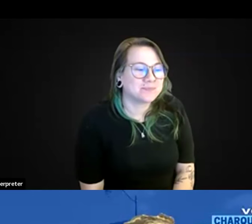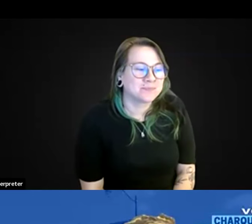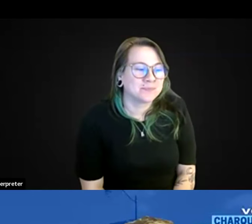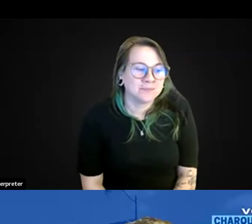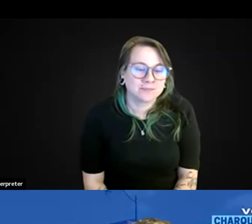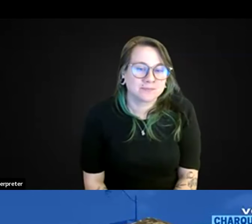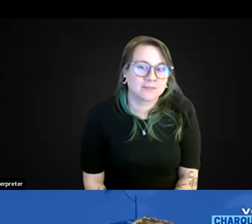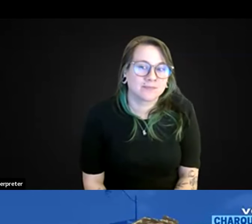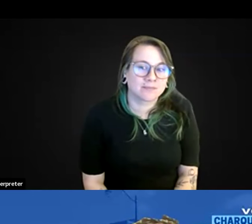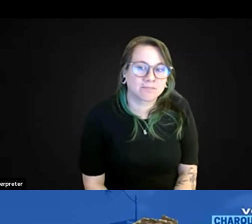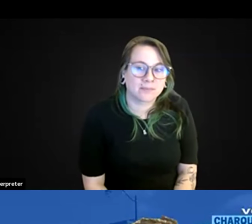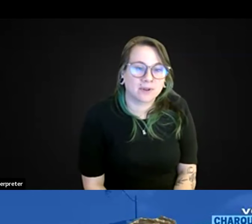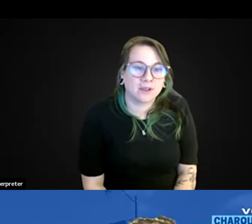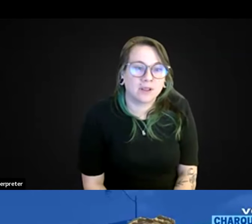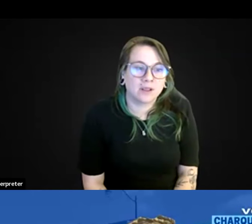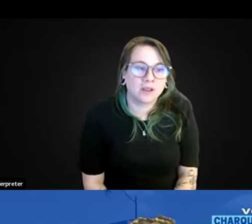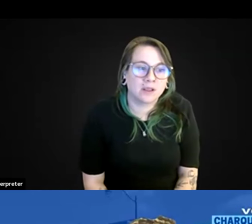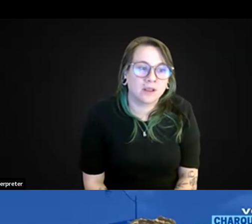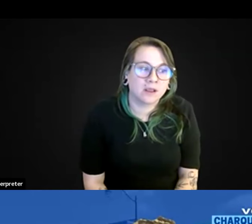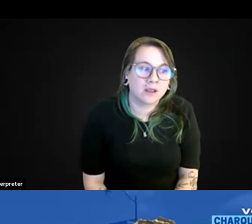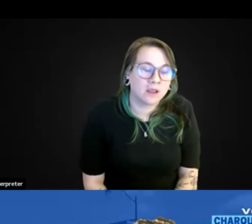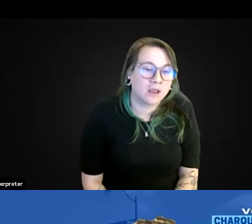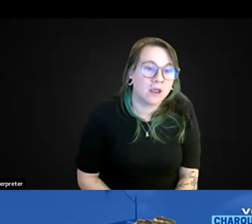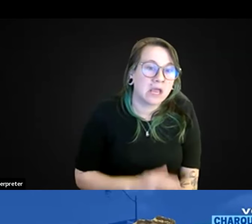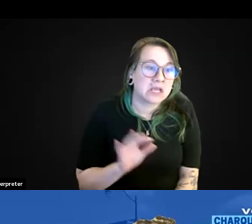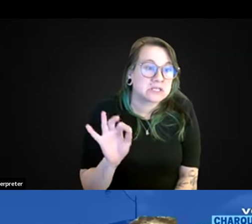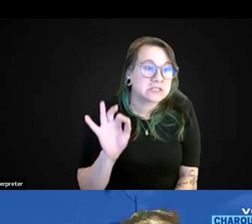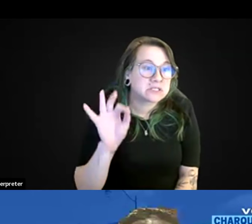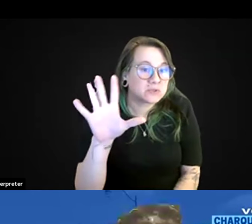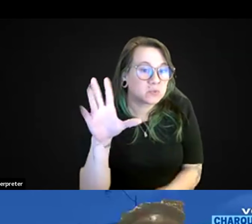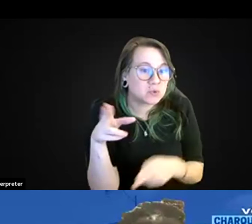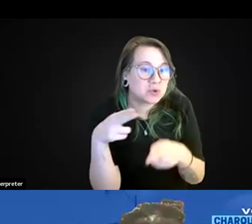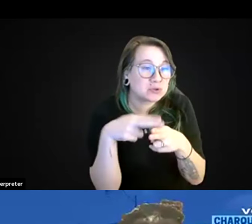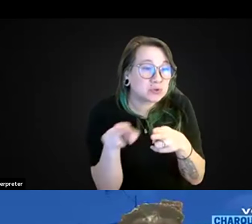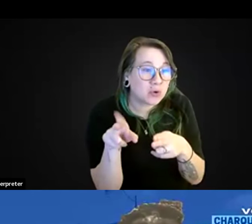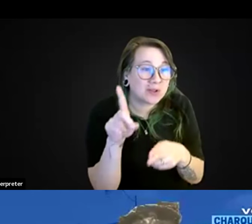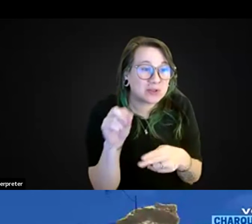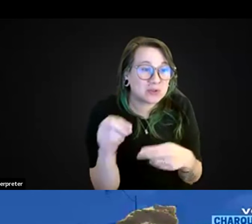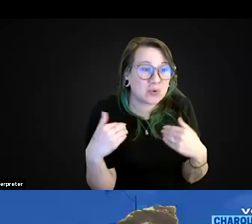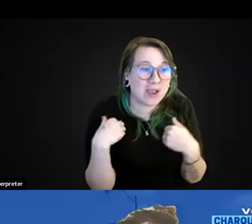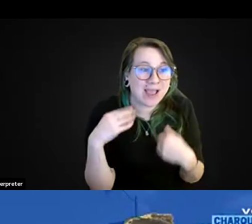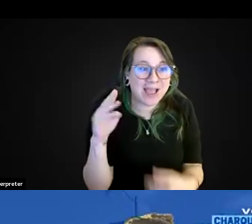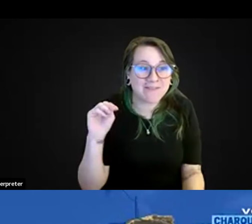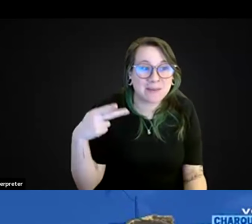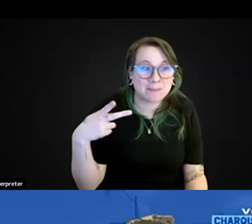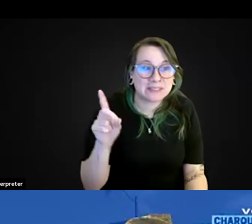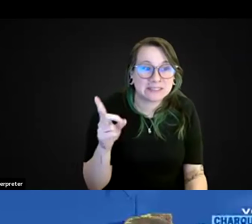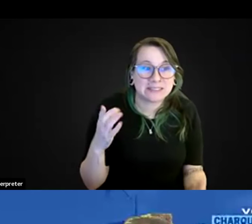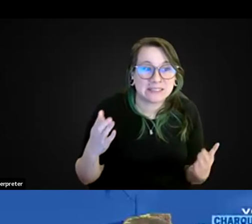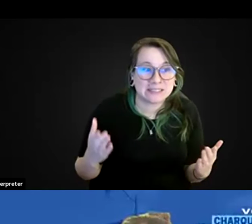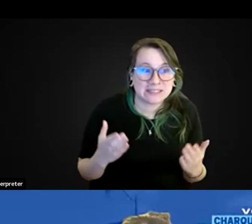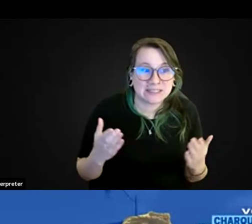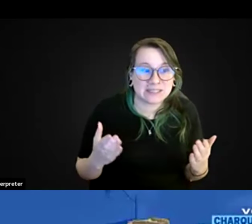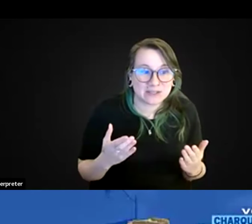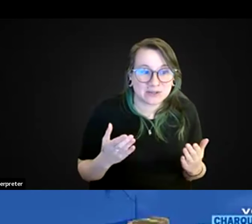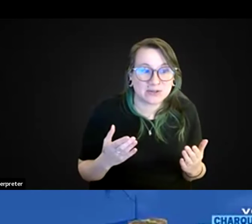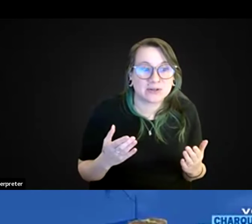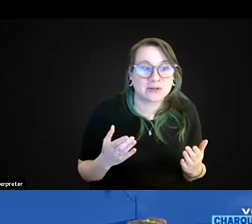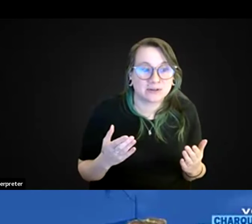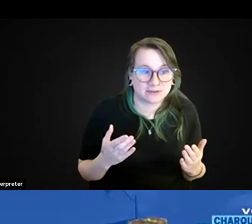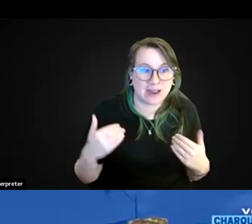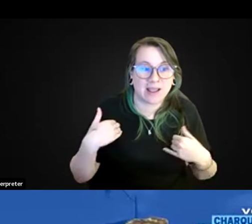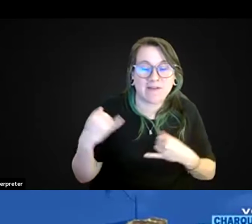Okay, so with that being And said, we have, just yes, really quickly, we do have NPD on the line. yes, we have Is our it